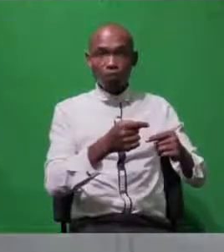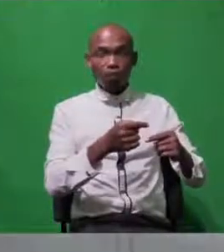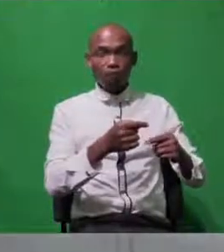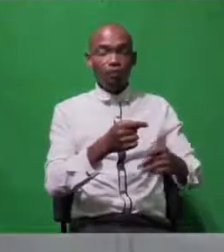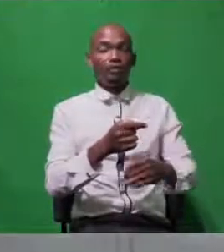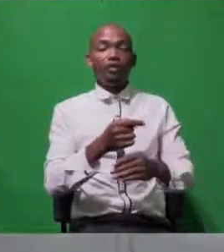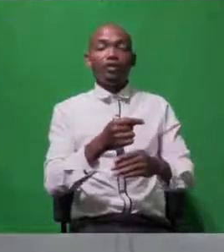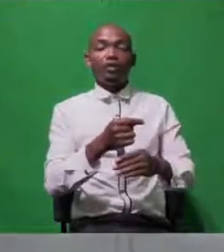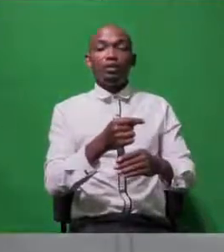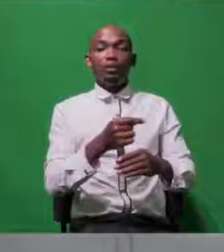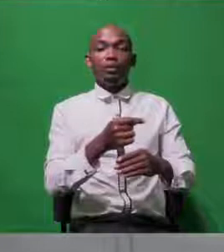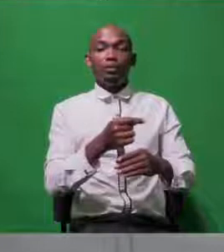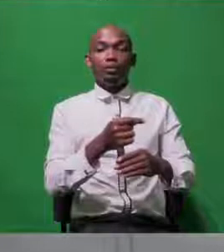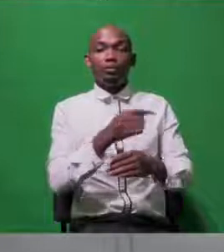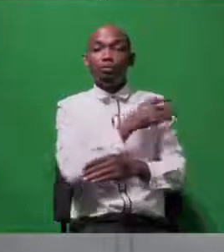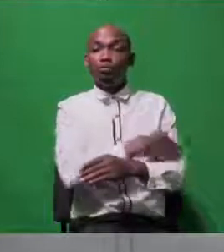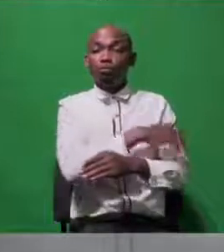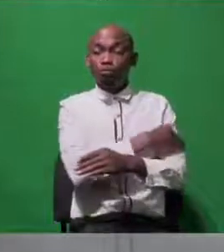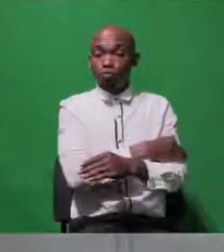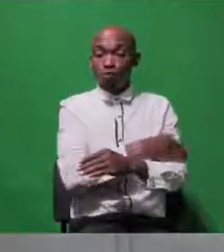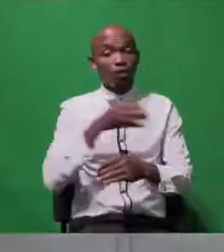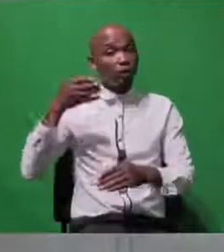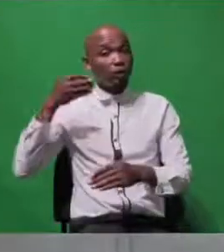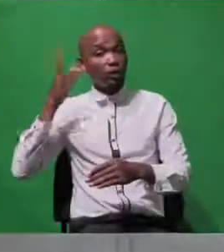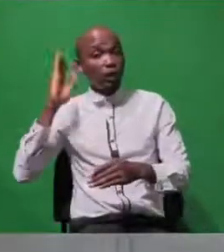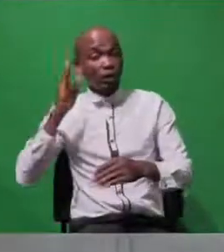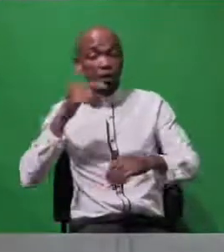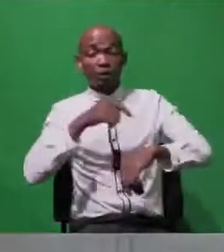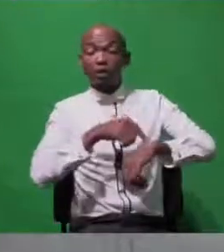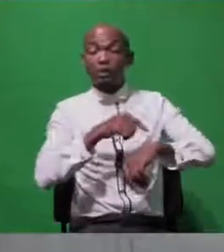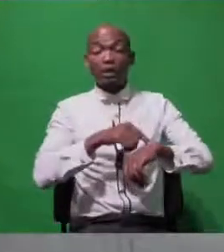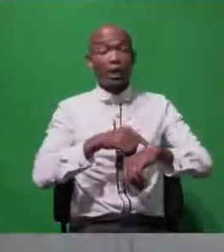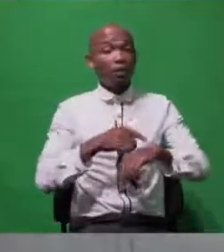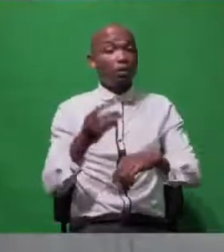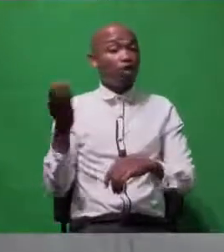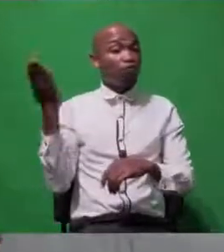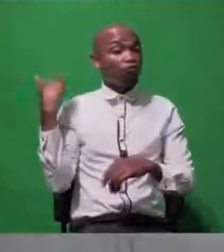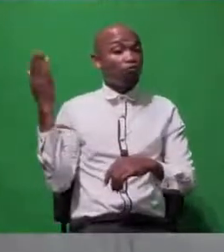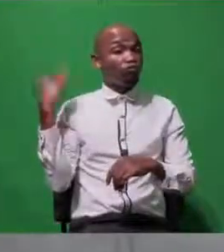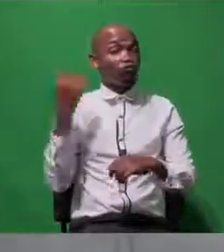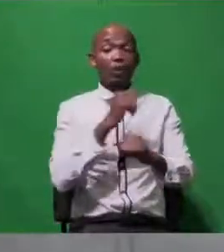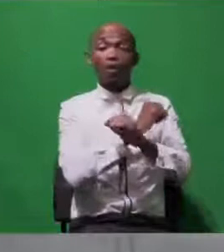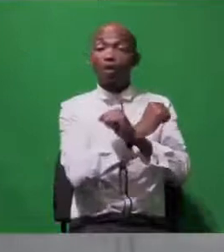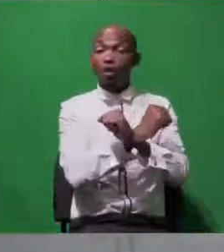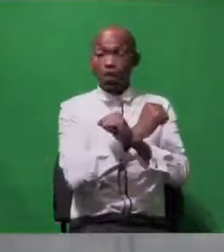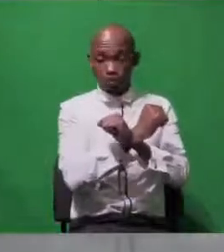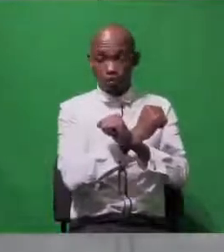colonial era. during colonial era.